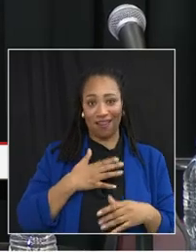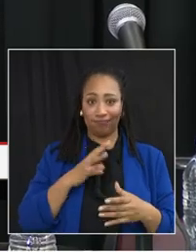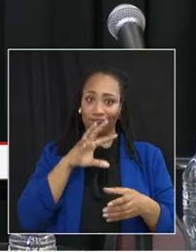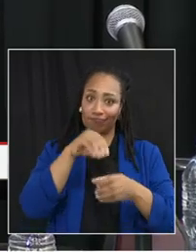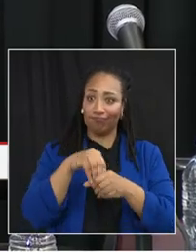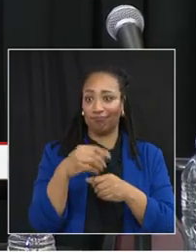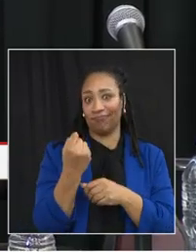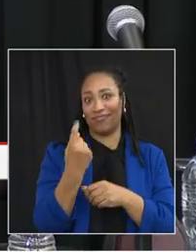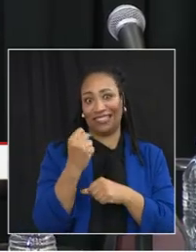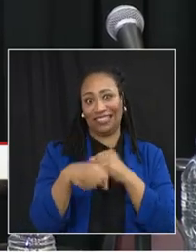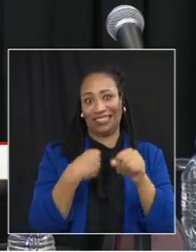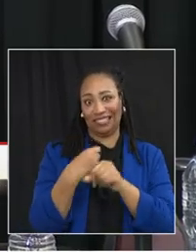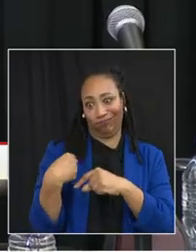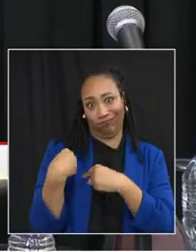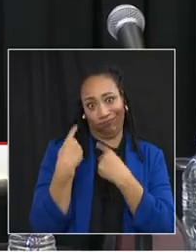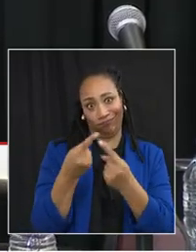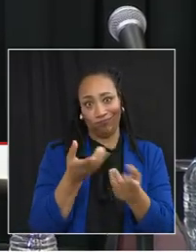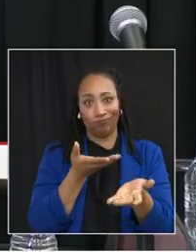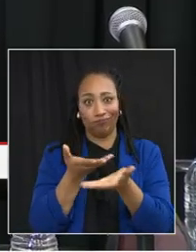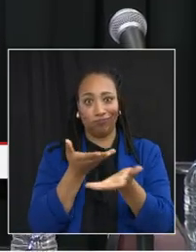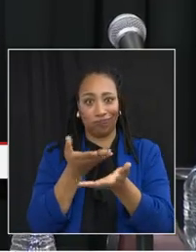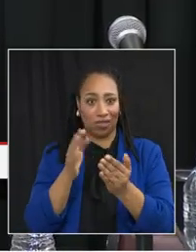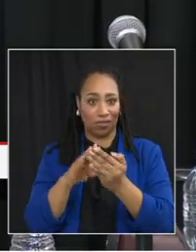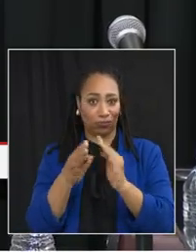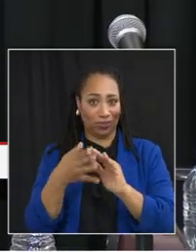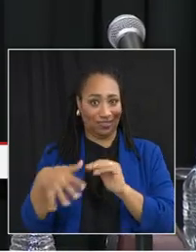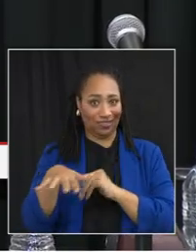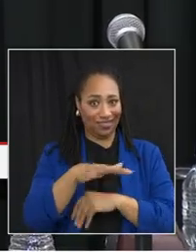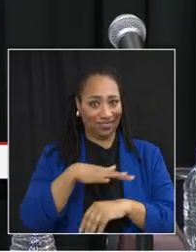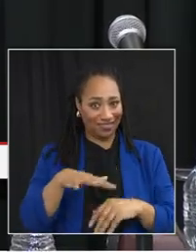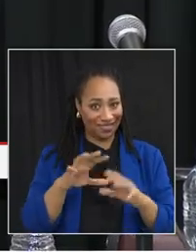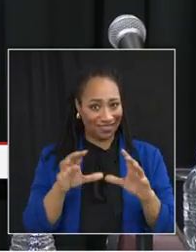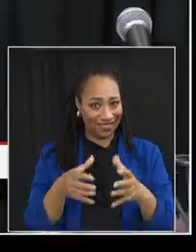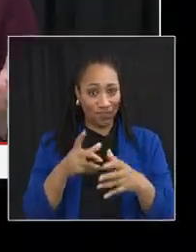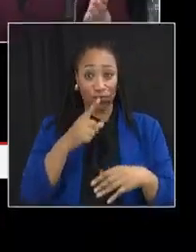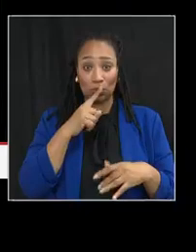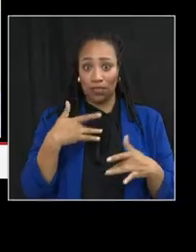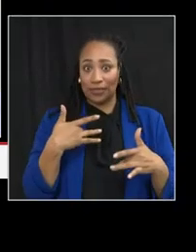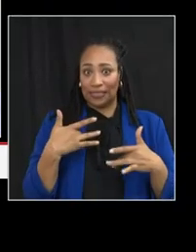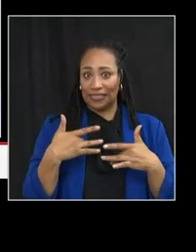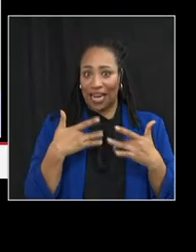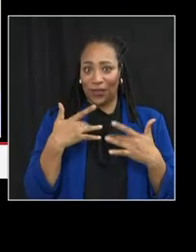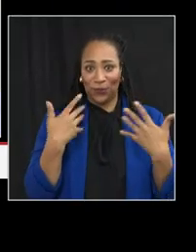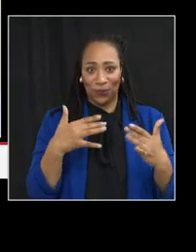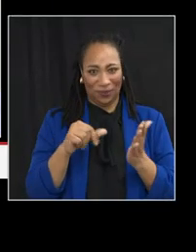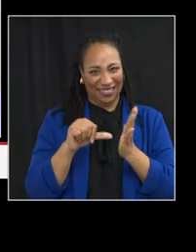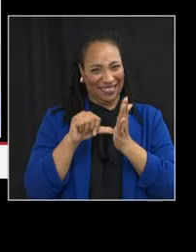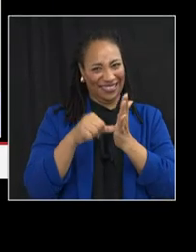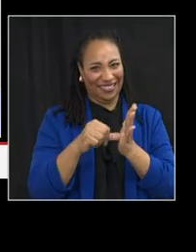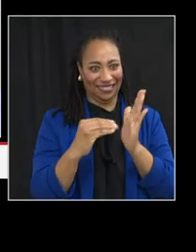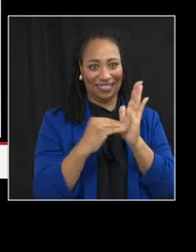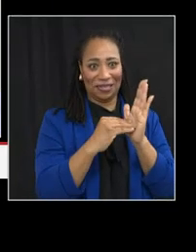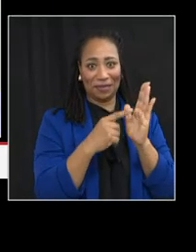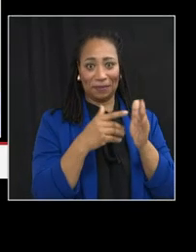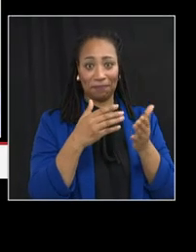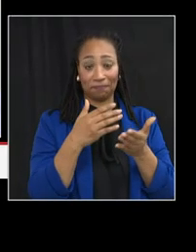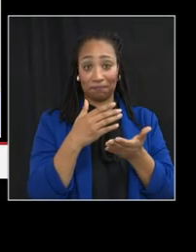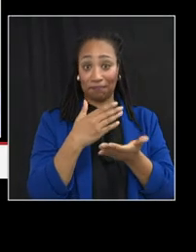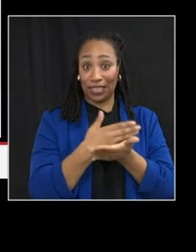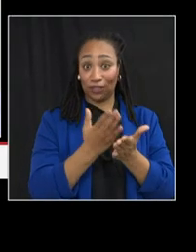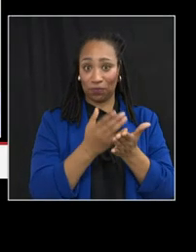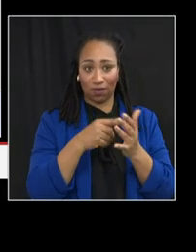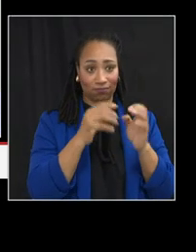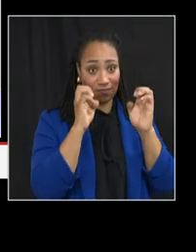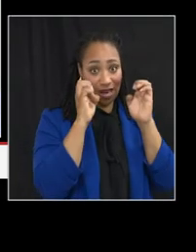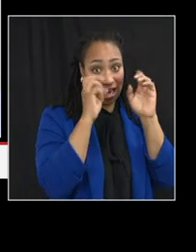talk to you about some of the exciting highlights in the current fiscal year budget. Starting with education. As you heard from Mayor Bowser,